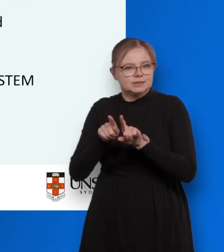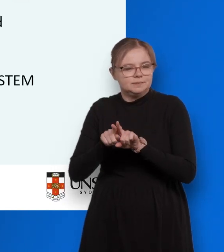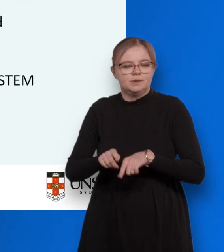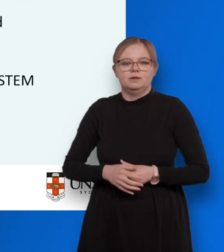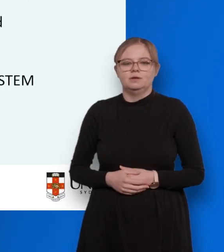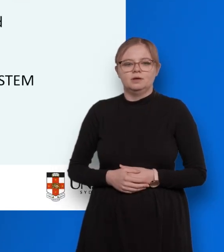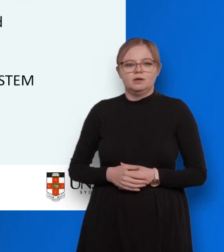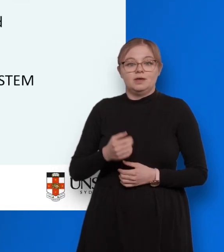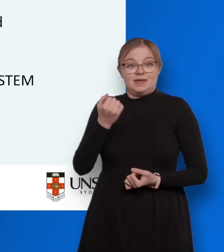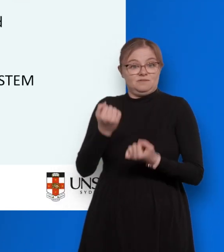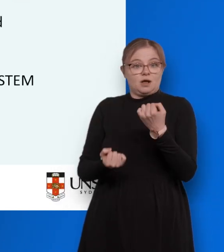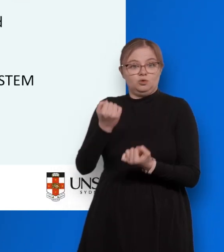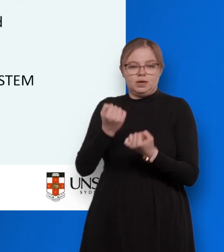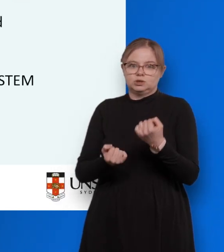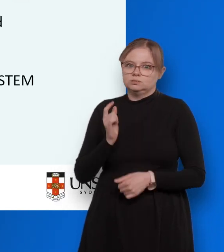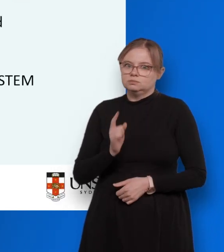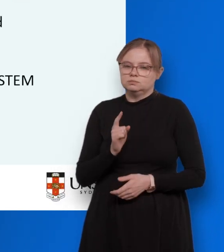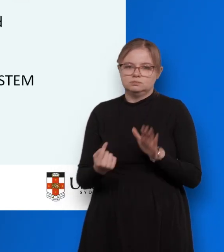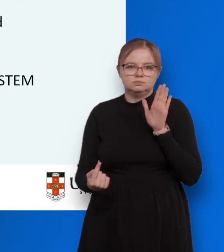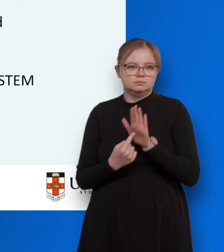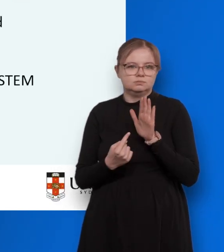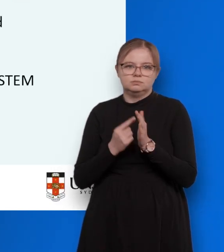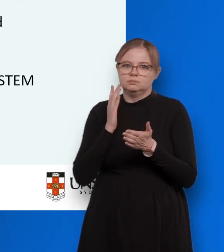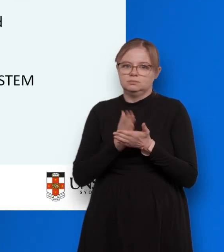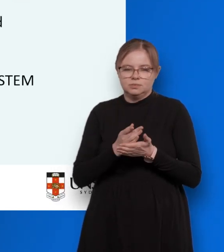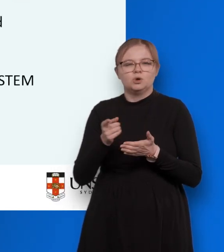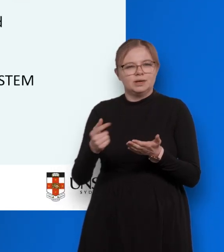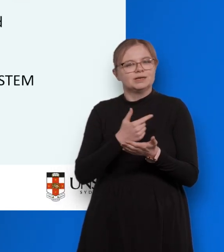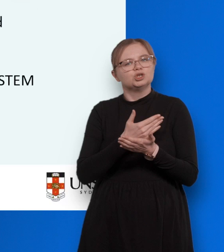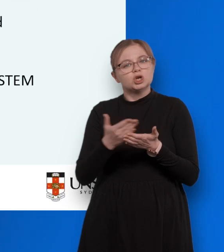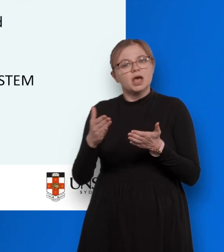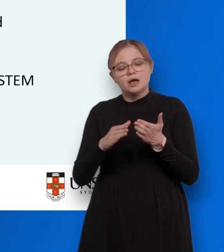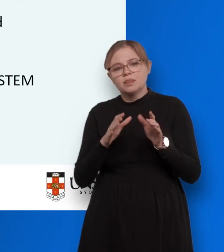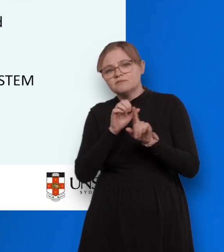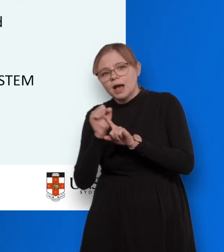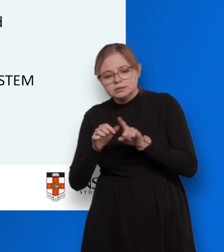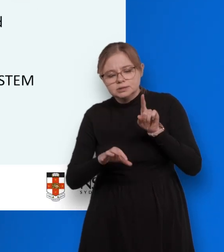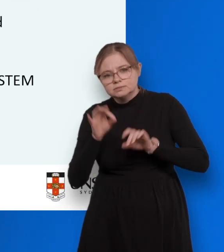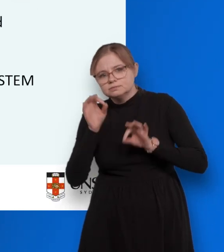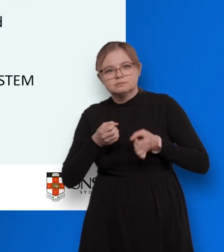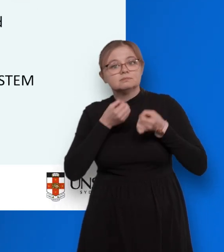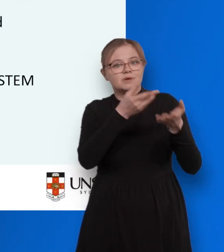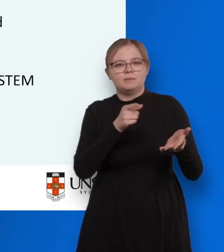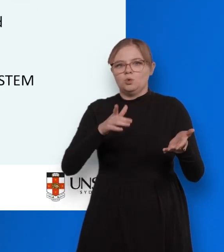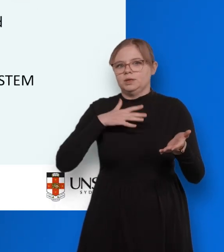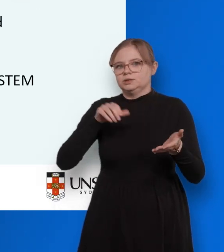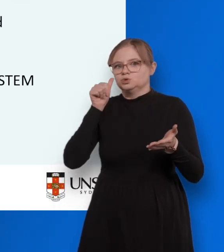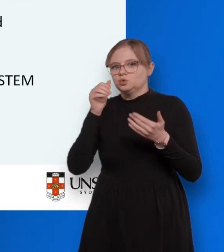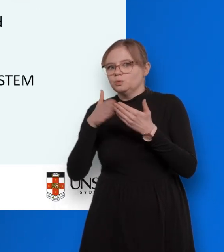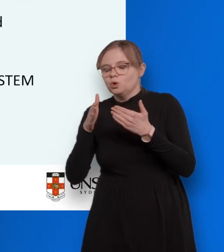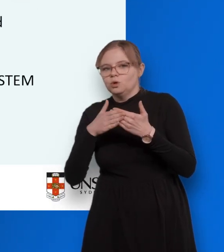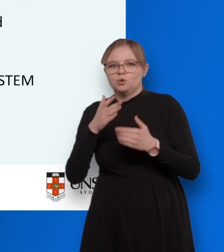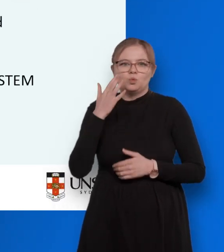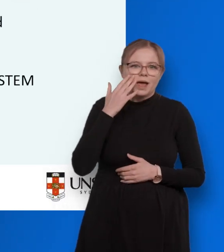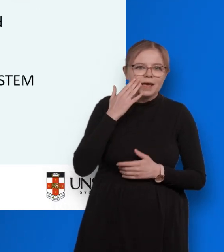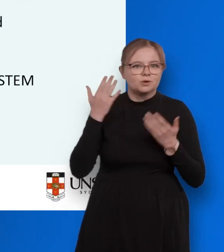really essential. So we're obviously sharing the findings of this research. We need to know more about when and where